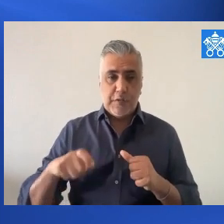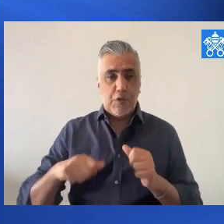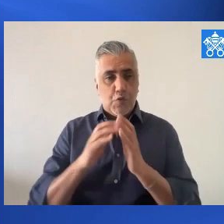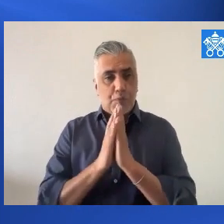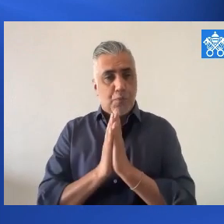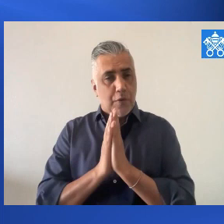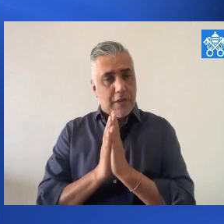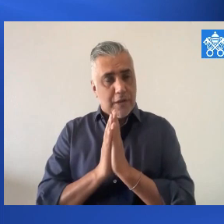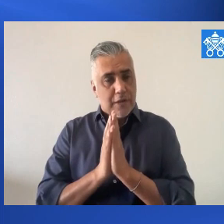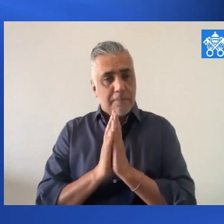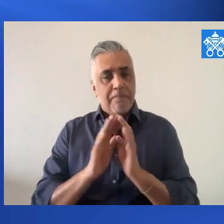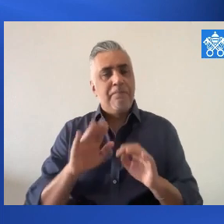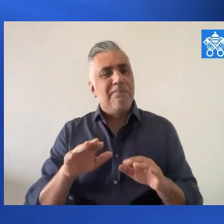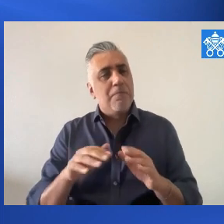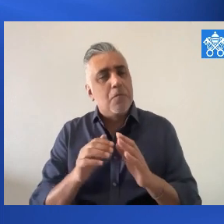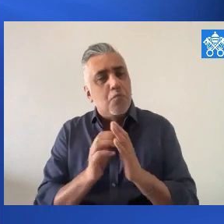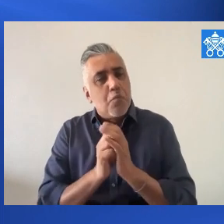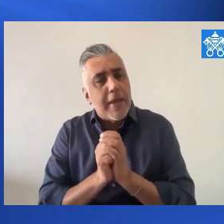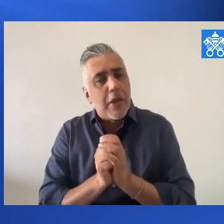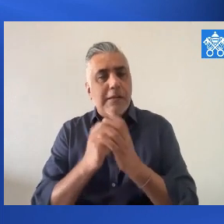To discern, we need to pray.